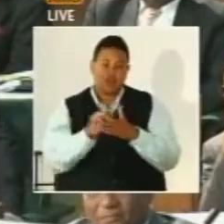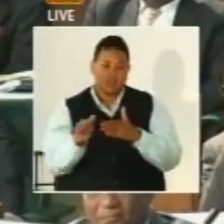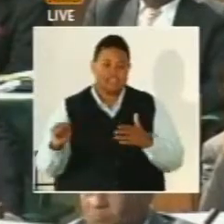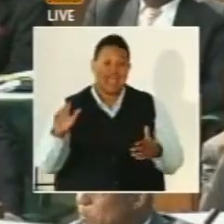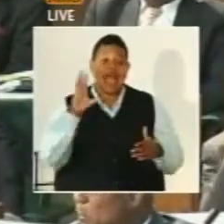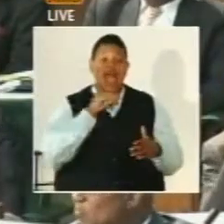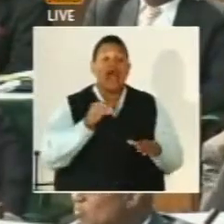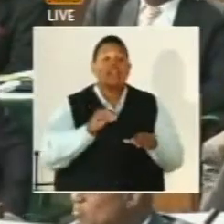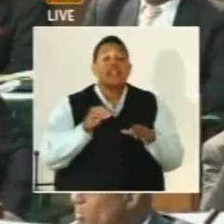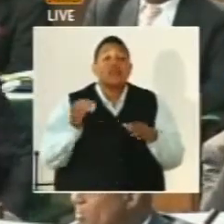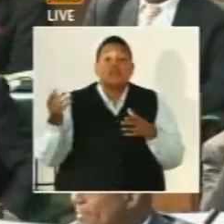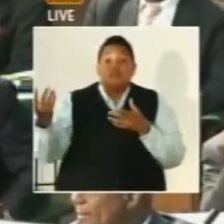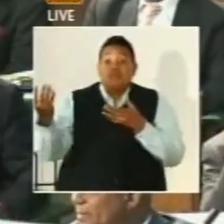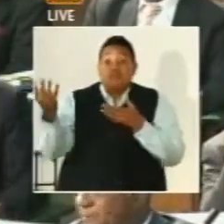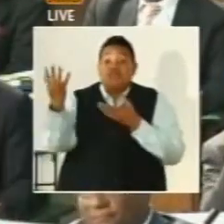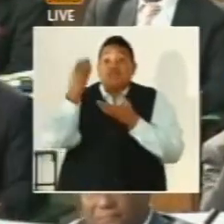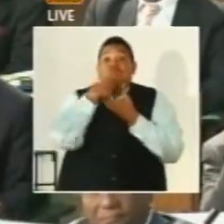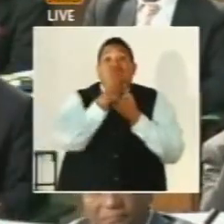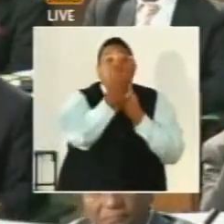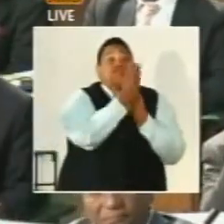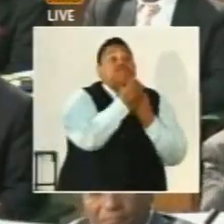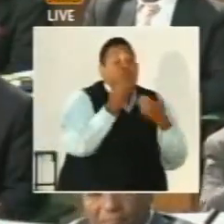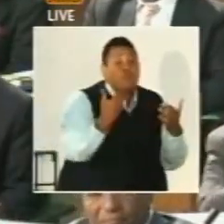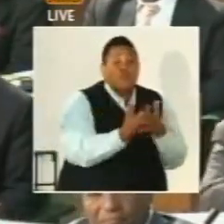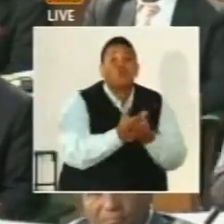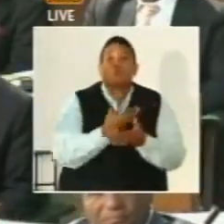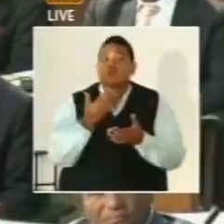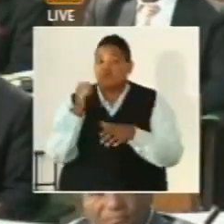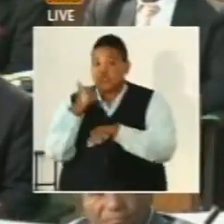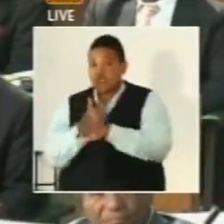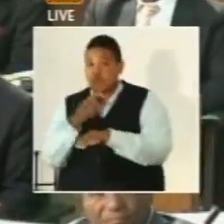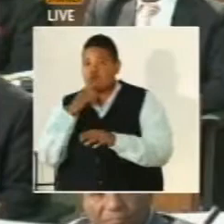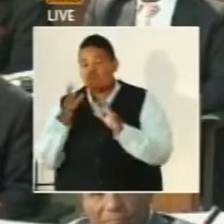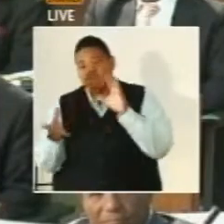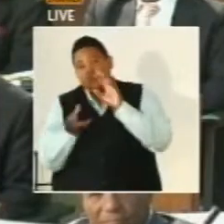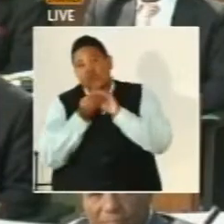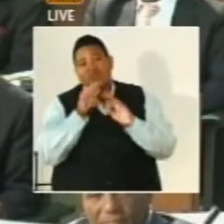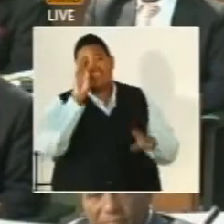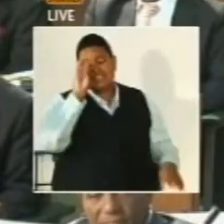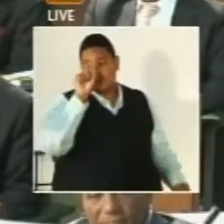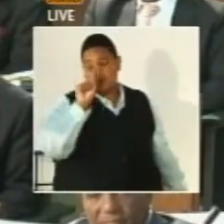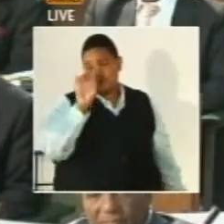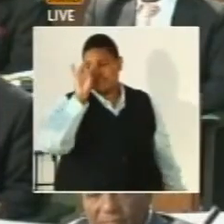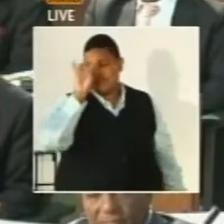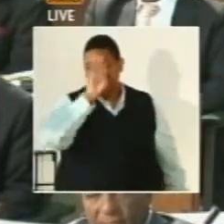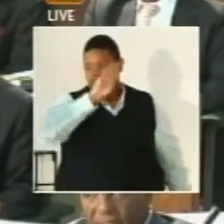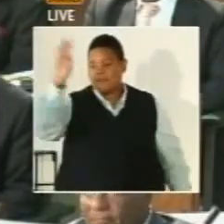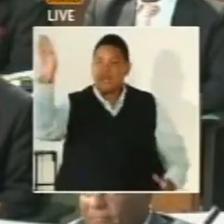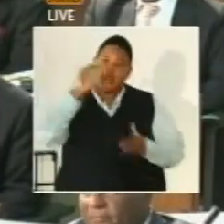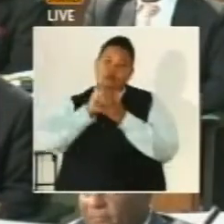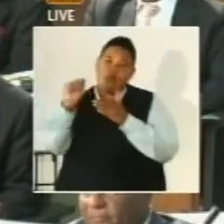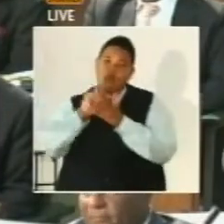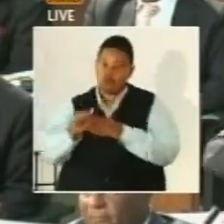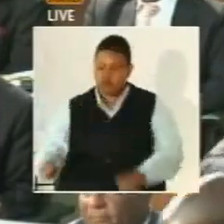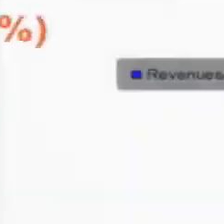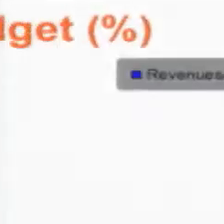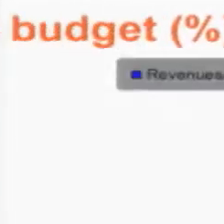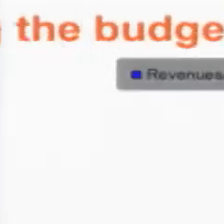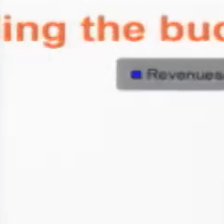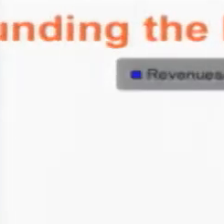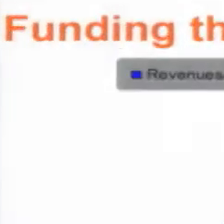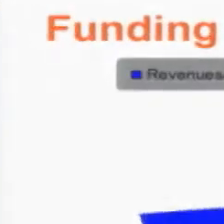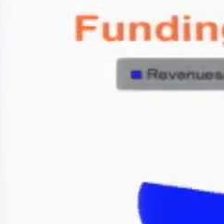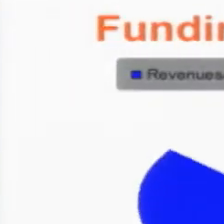and inflows from new measures totaling $6.7 billion.